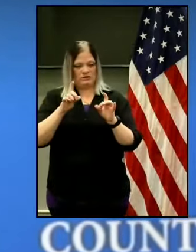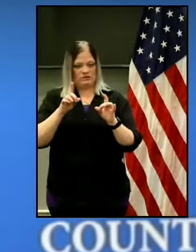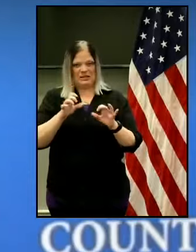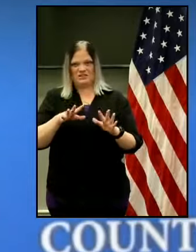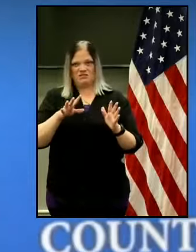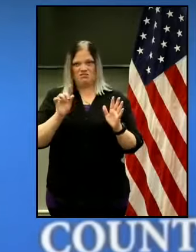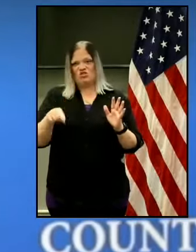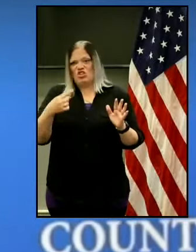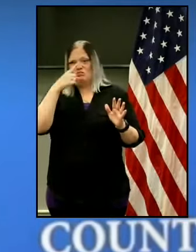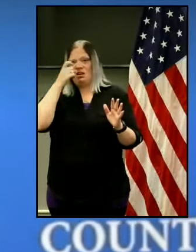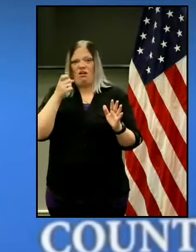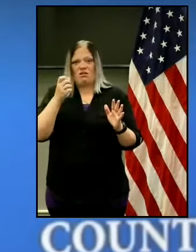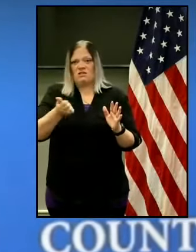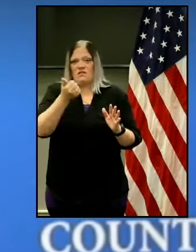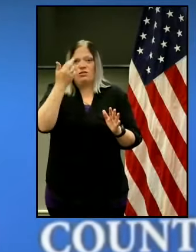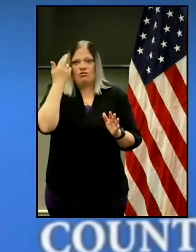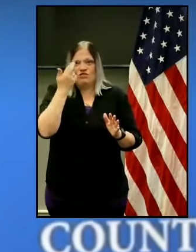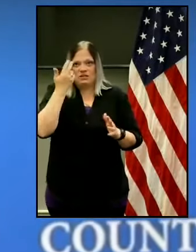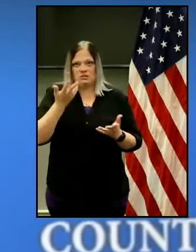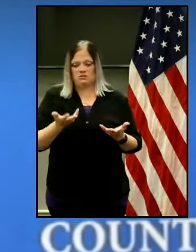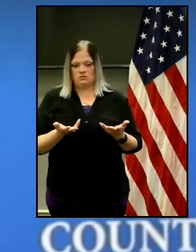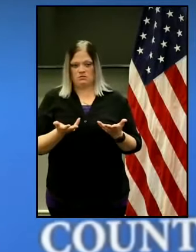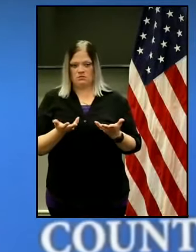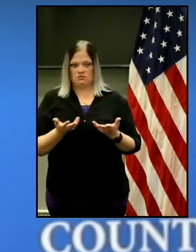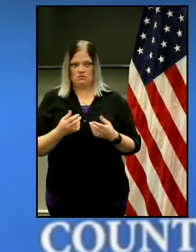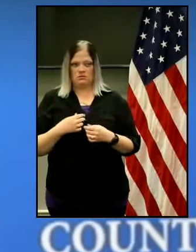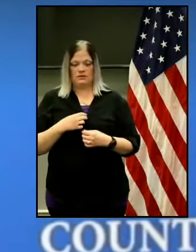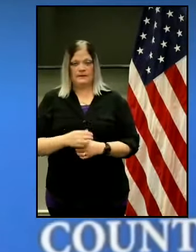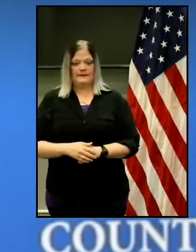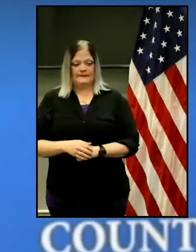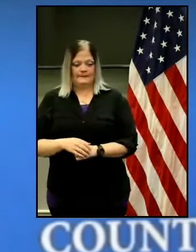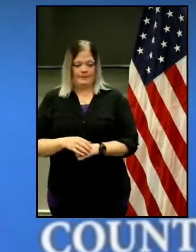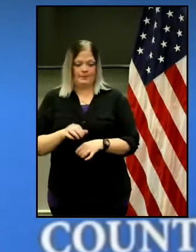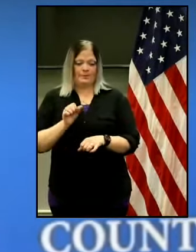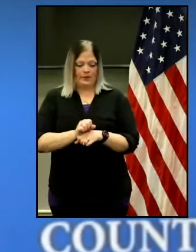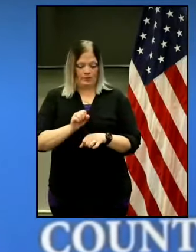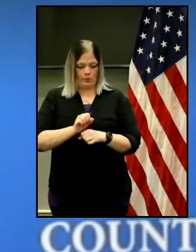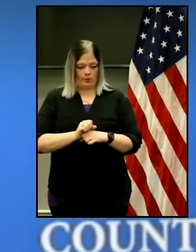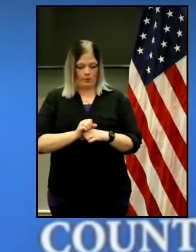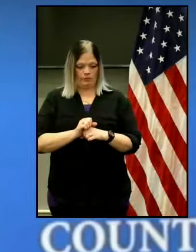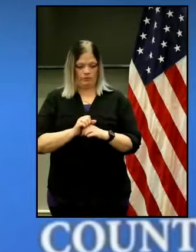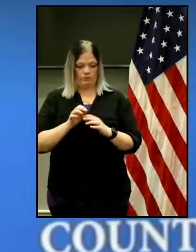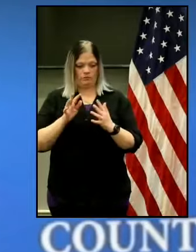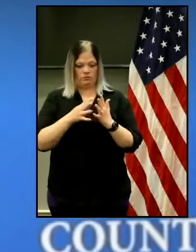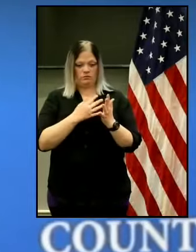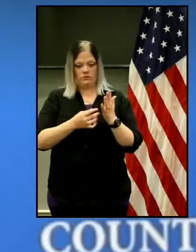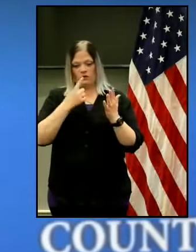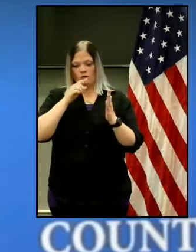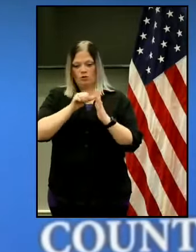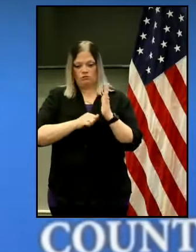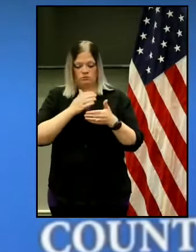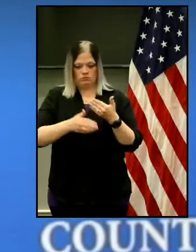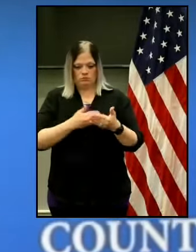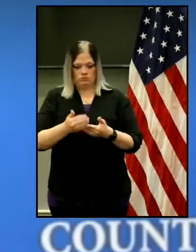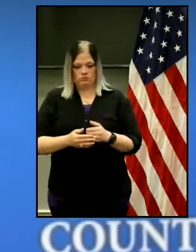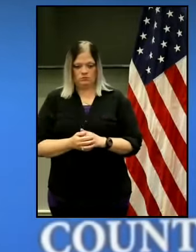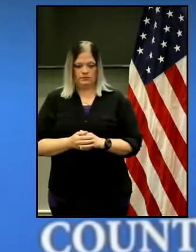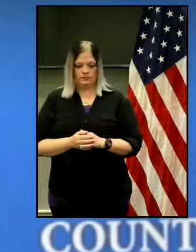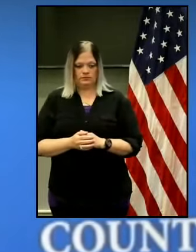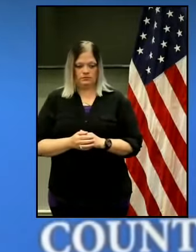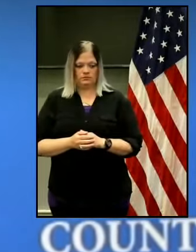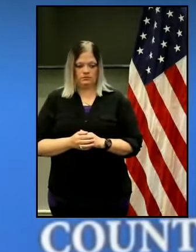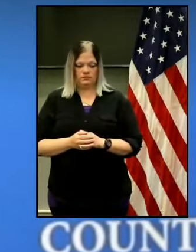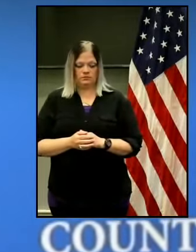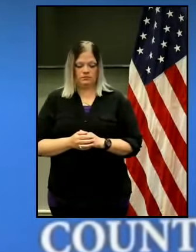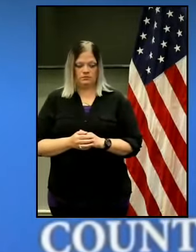just because of other reasons, employment or being scheduled for an elective procedure, or